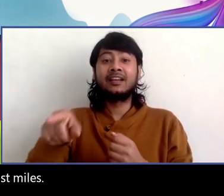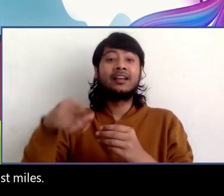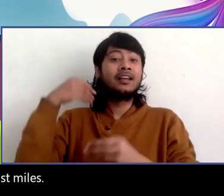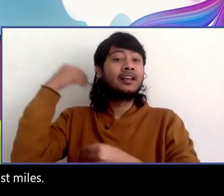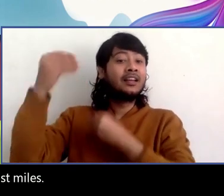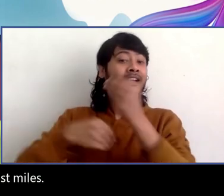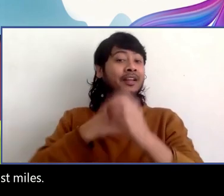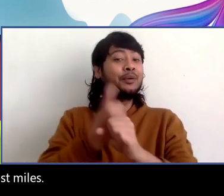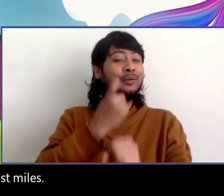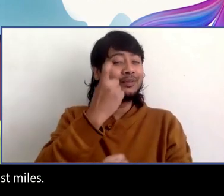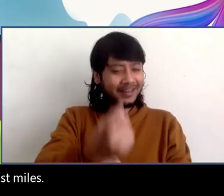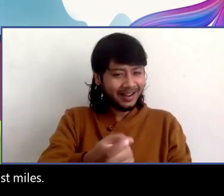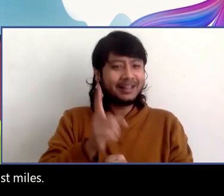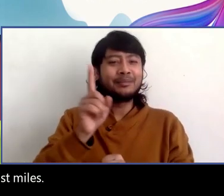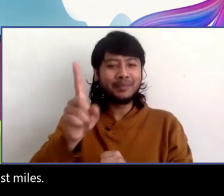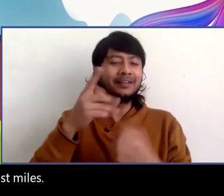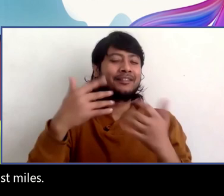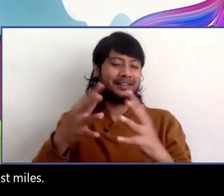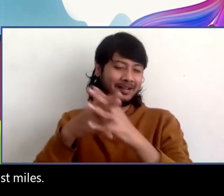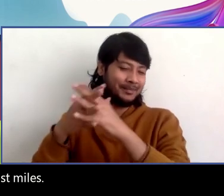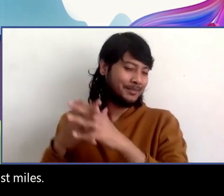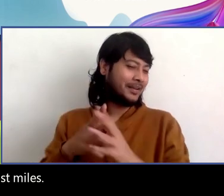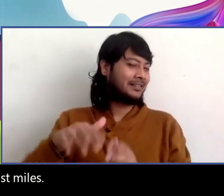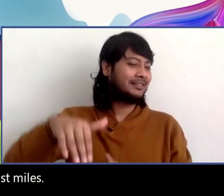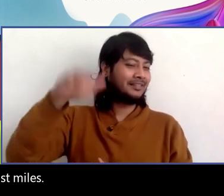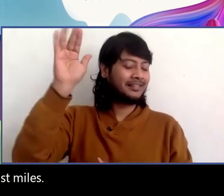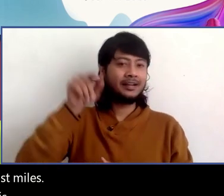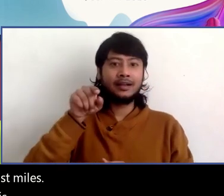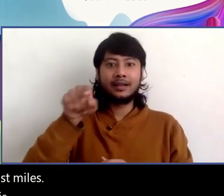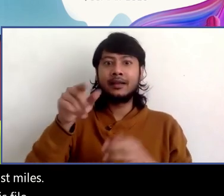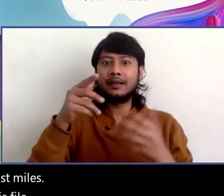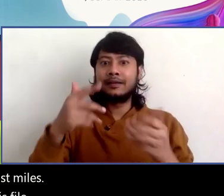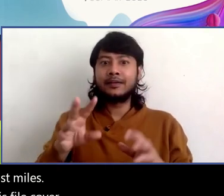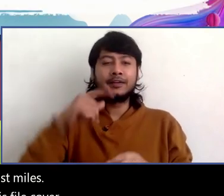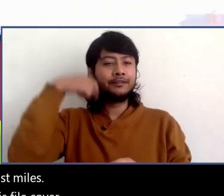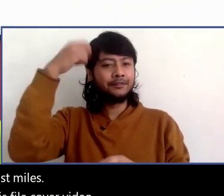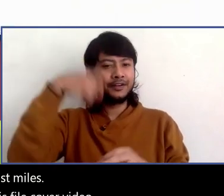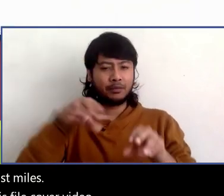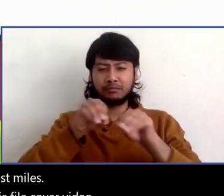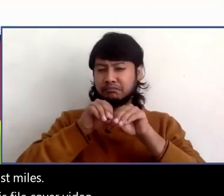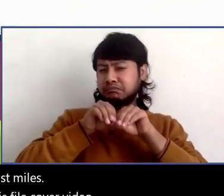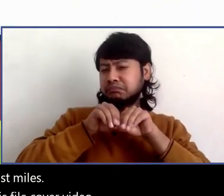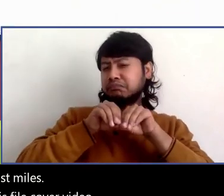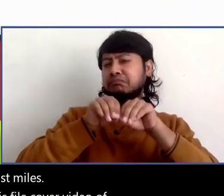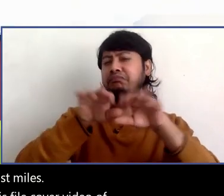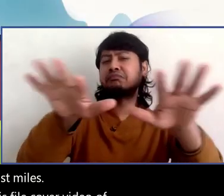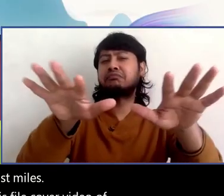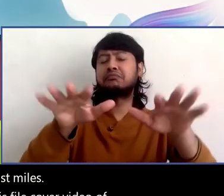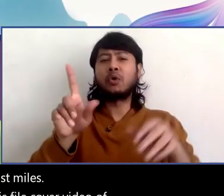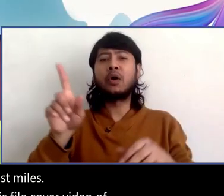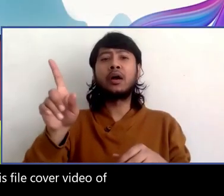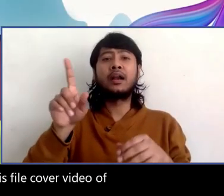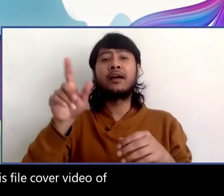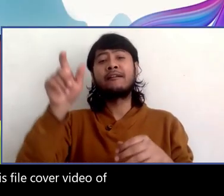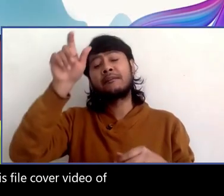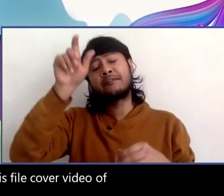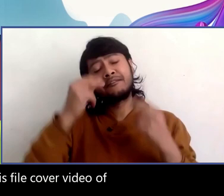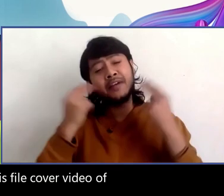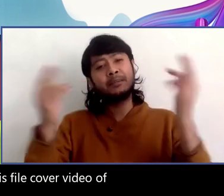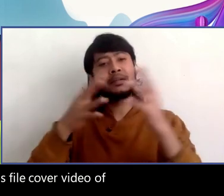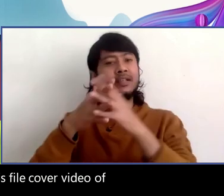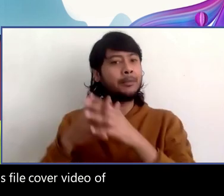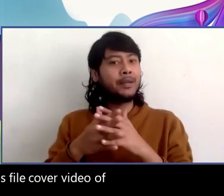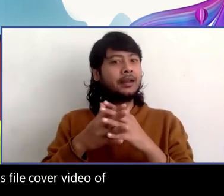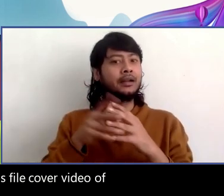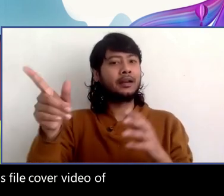Gujarat, he's known for his viral cover video of Eminem's Not Afraid song. How do we own